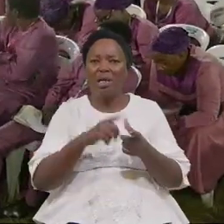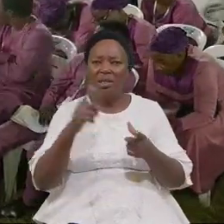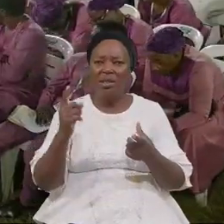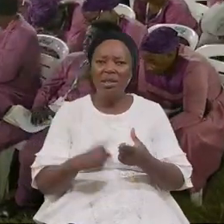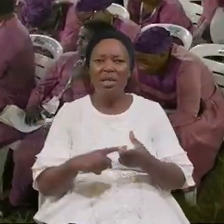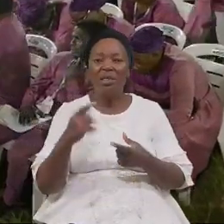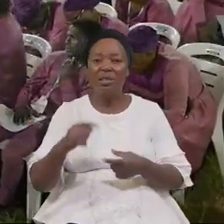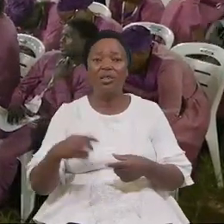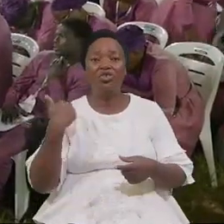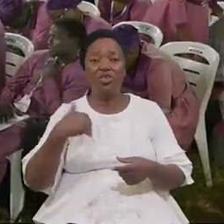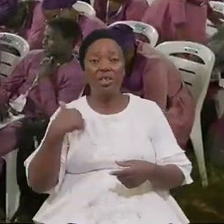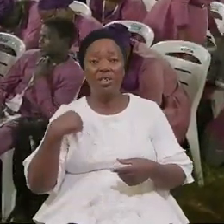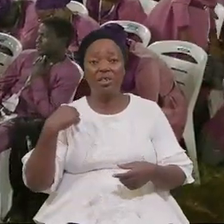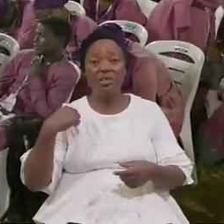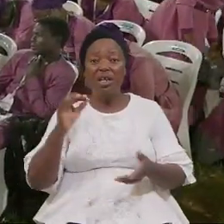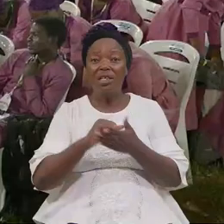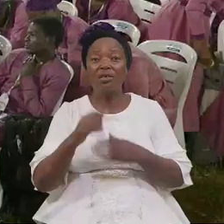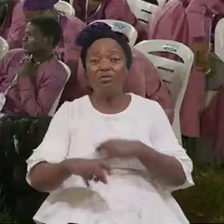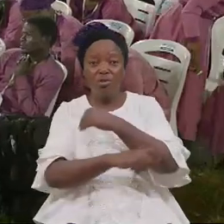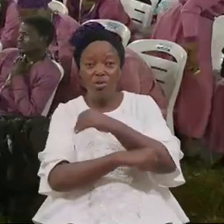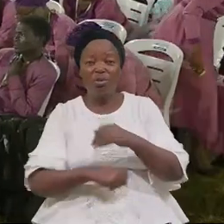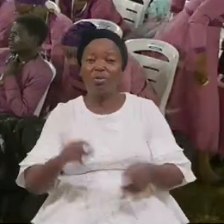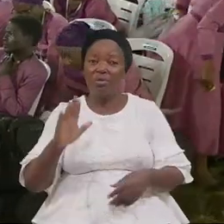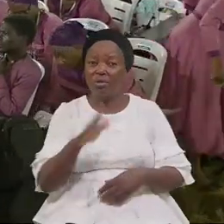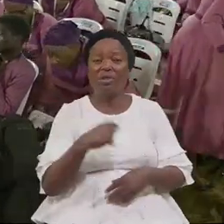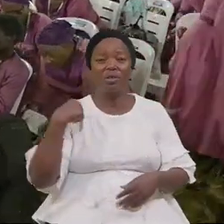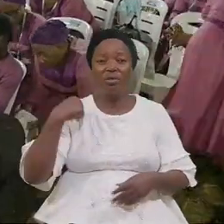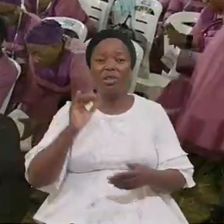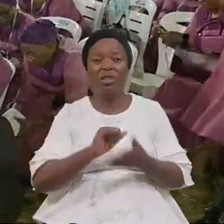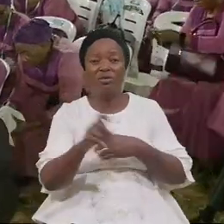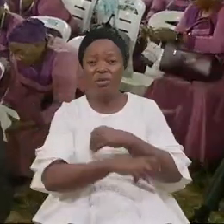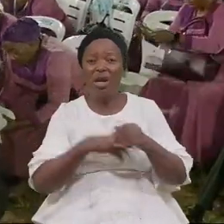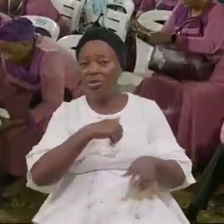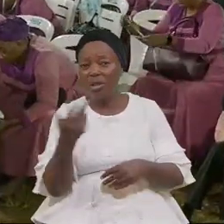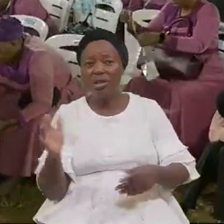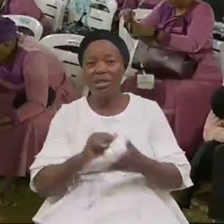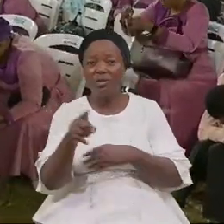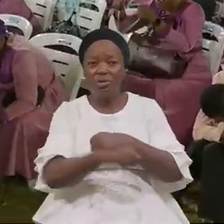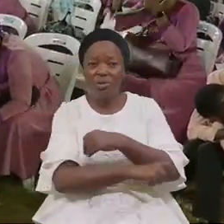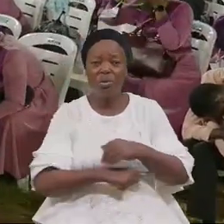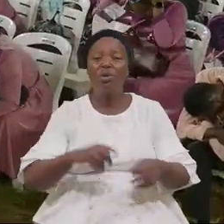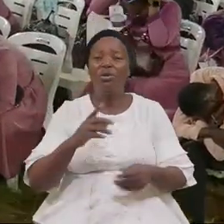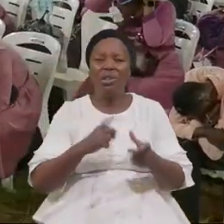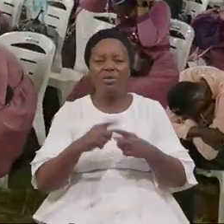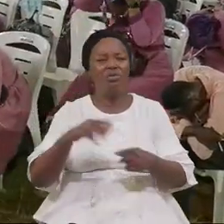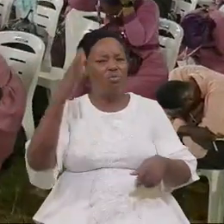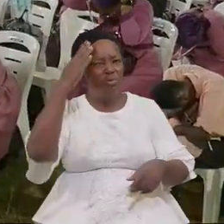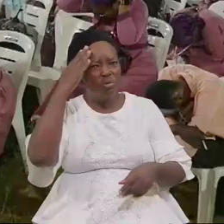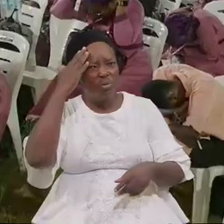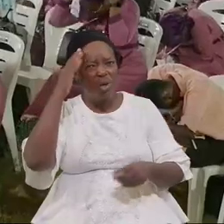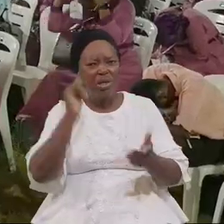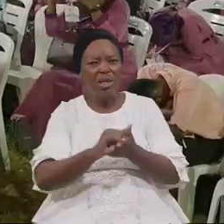stole, his clothes that you stole, and other things that you stole, you realize that if you